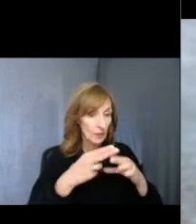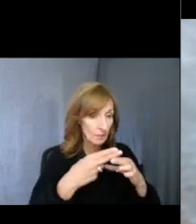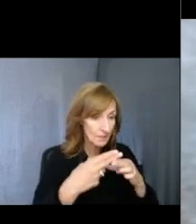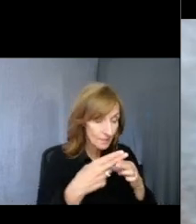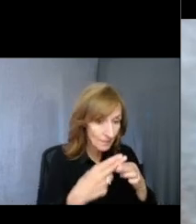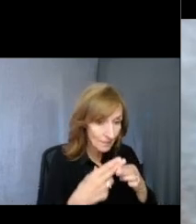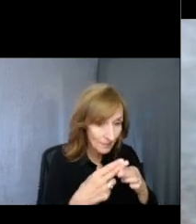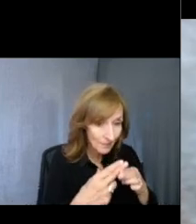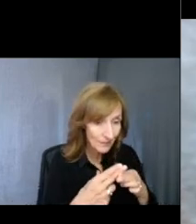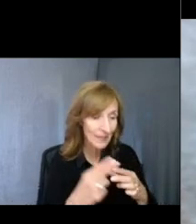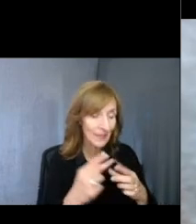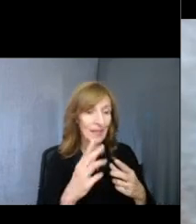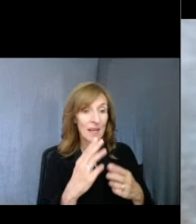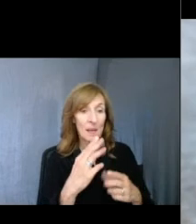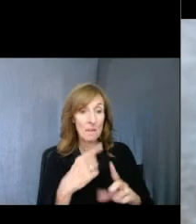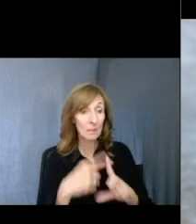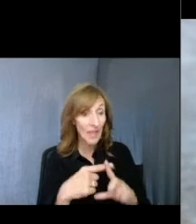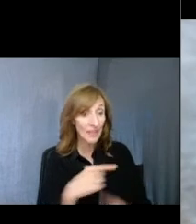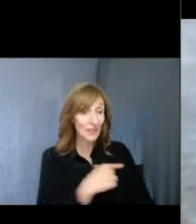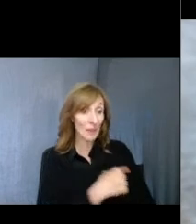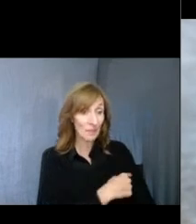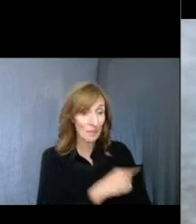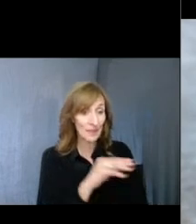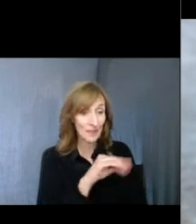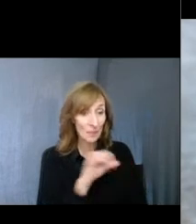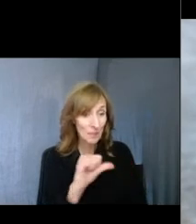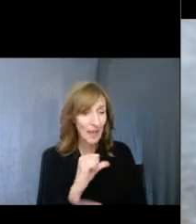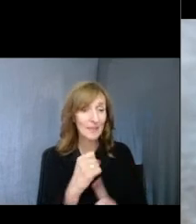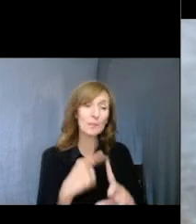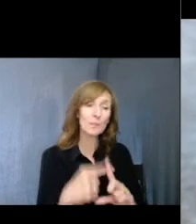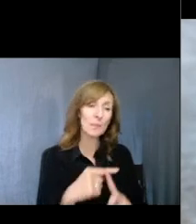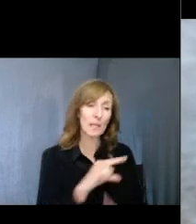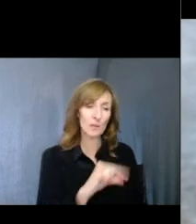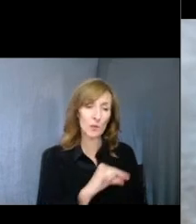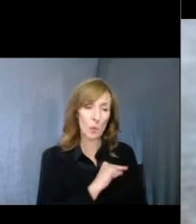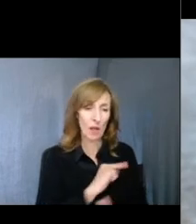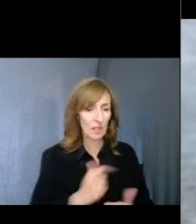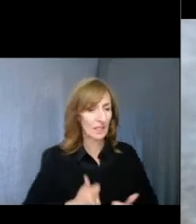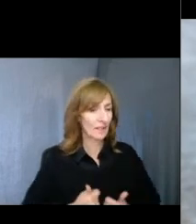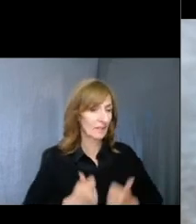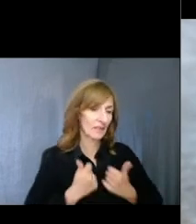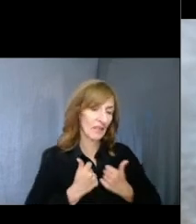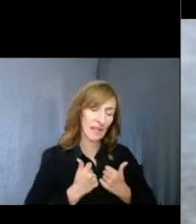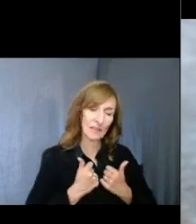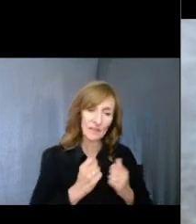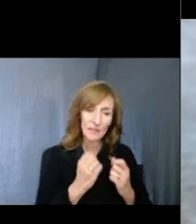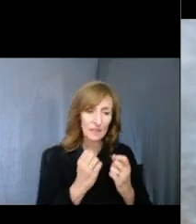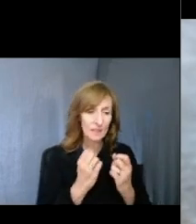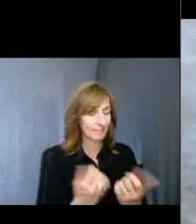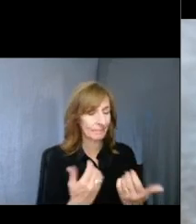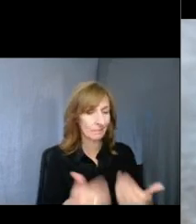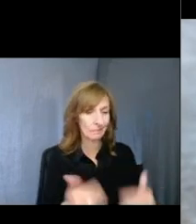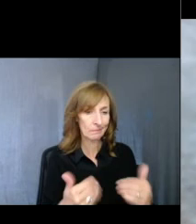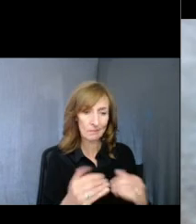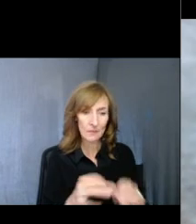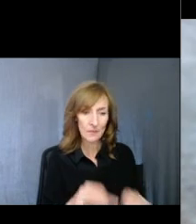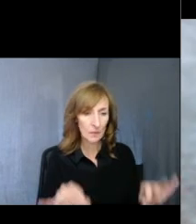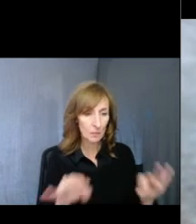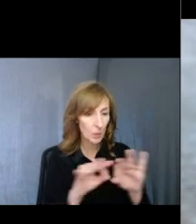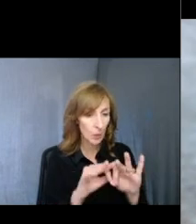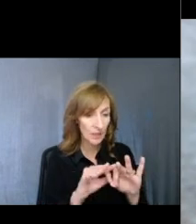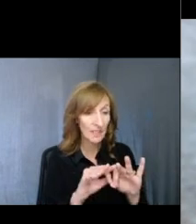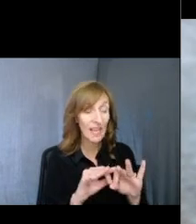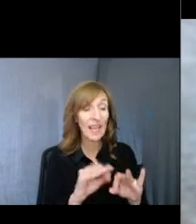of life? Those types of things are quite important. And also the study of appetite